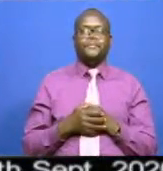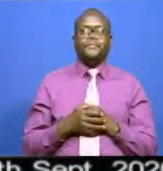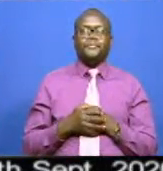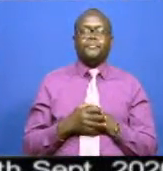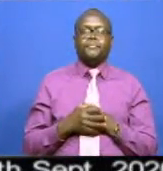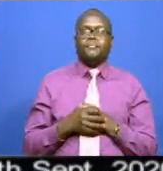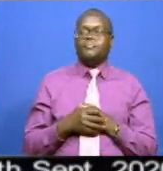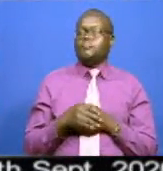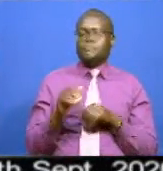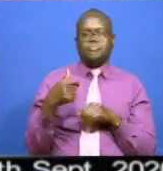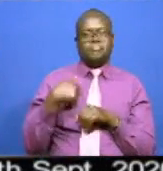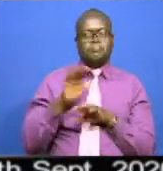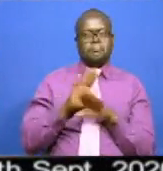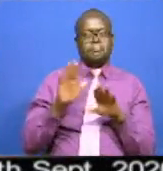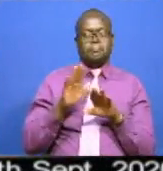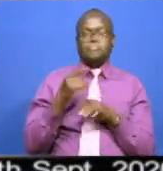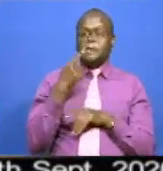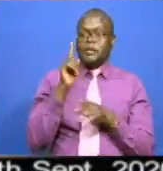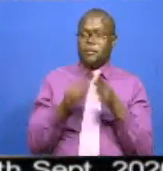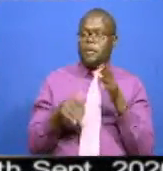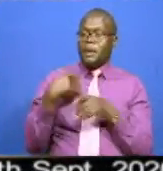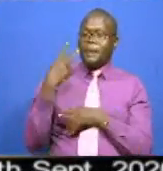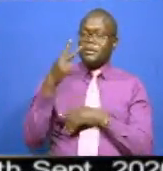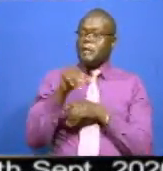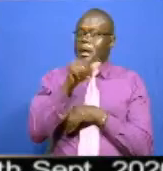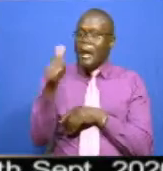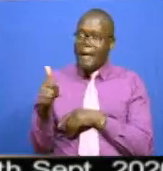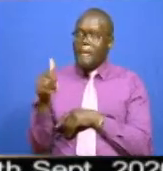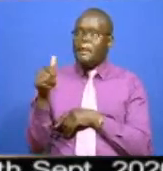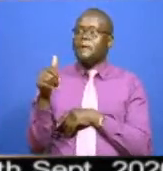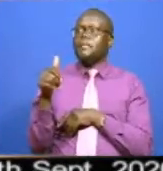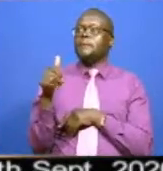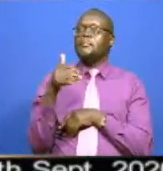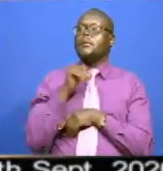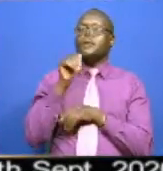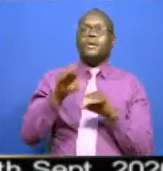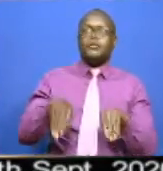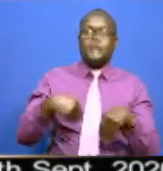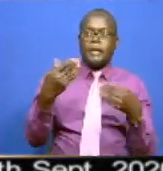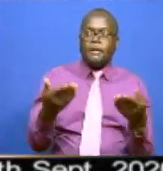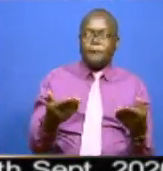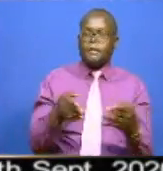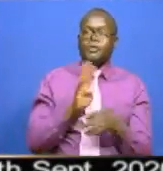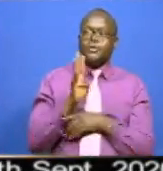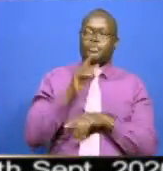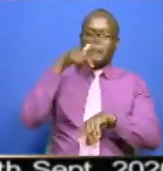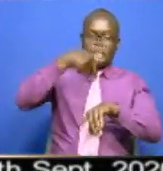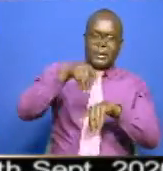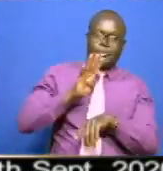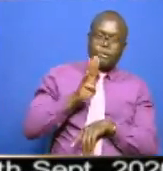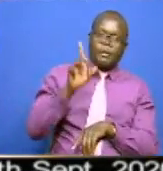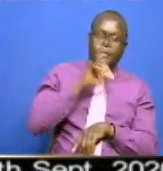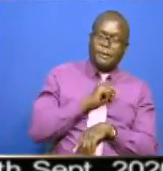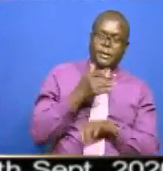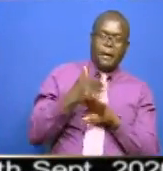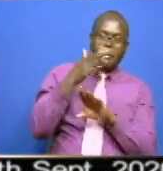No, I'm not. I'm just saying I want to see how many other members, so that I don't give you to speak when you have already